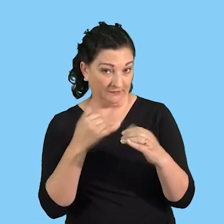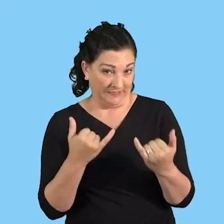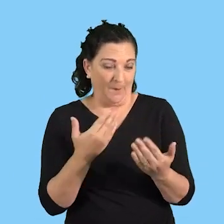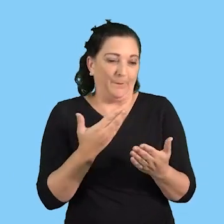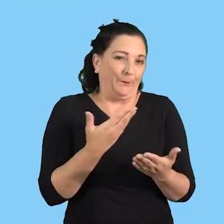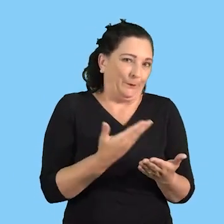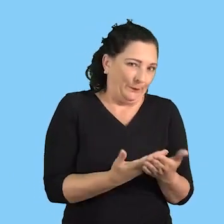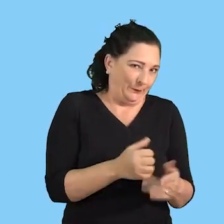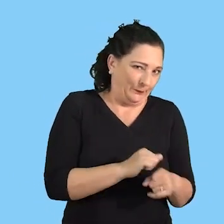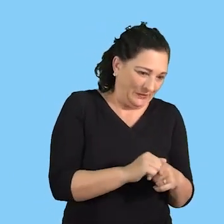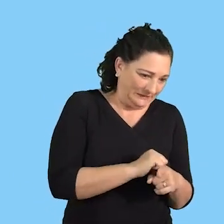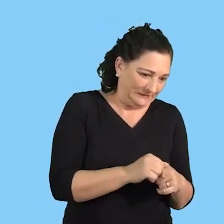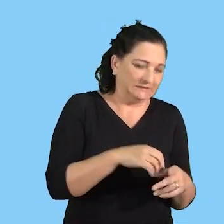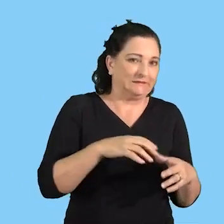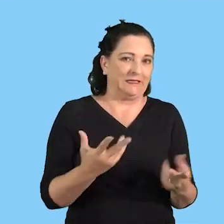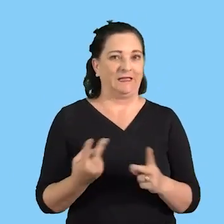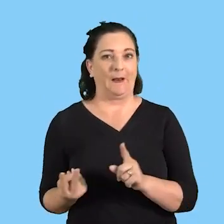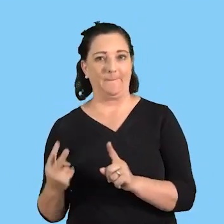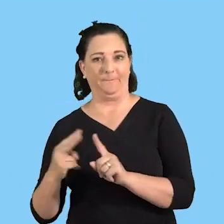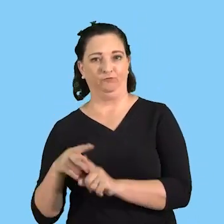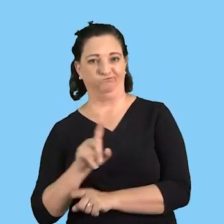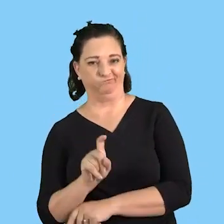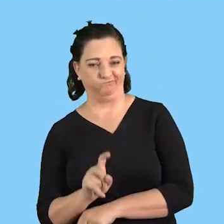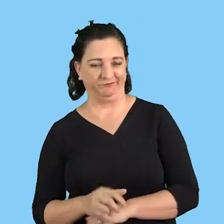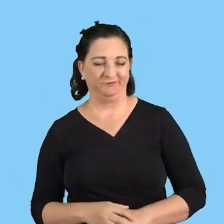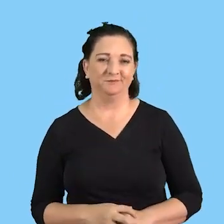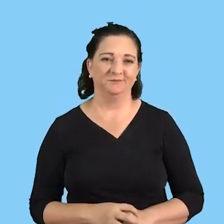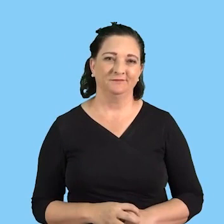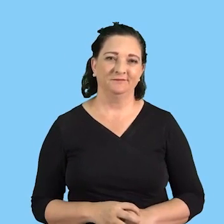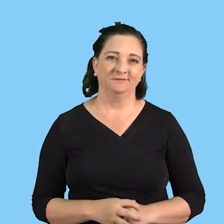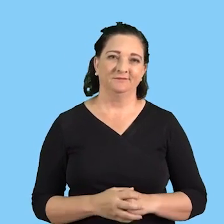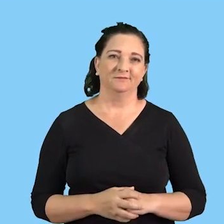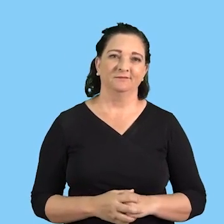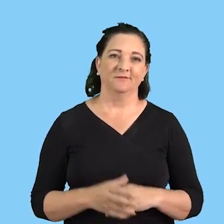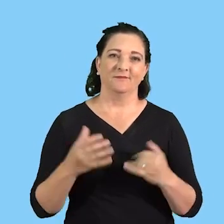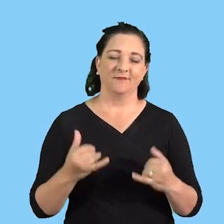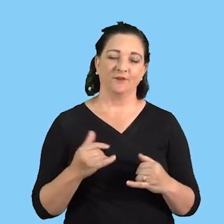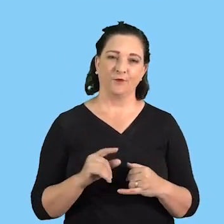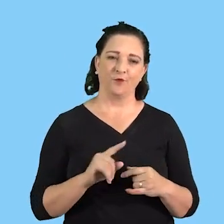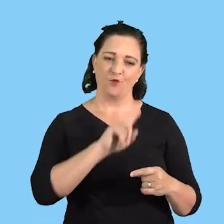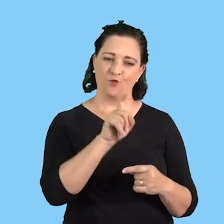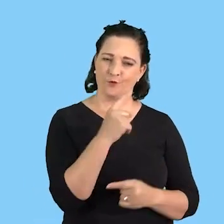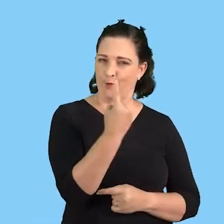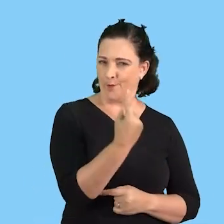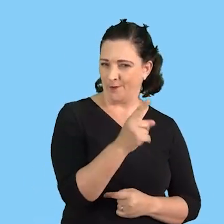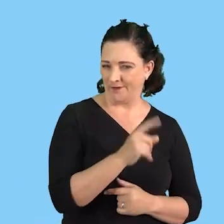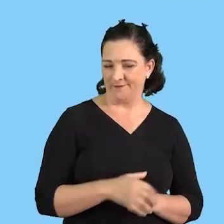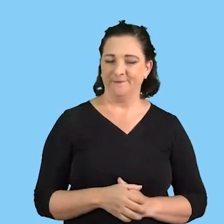as well as the application questions. Now, let's get straight to our first question.